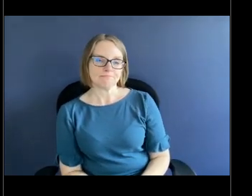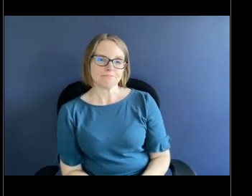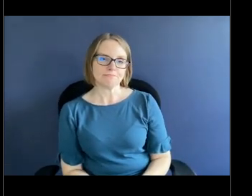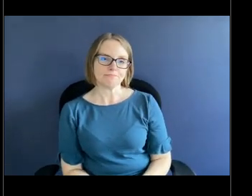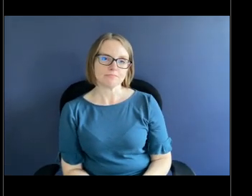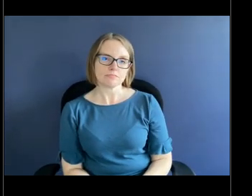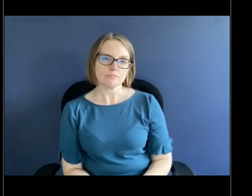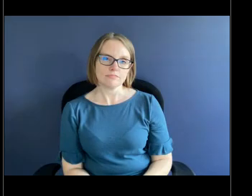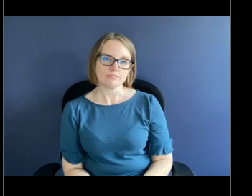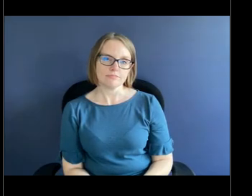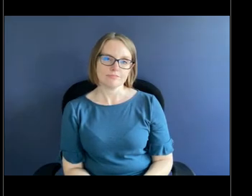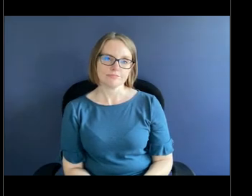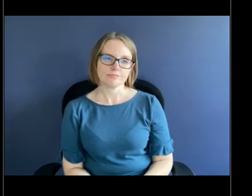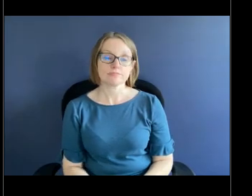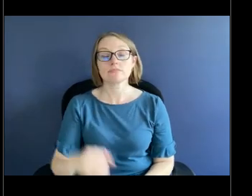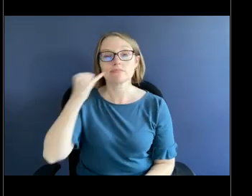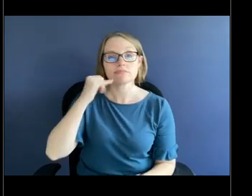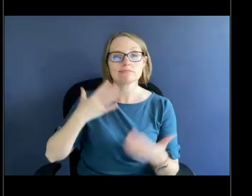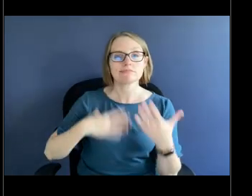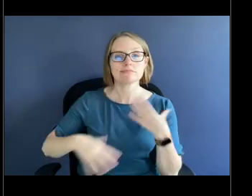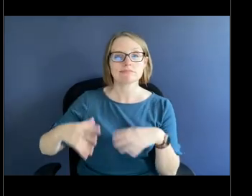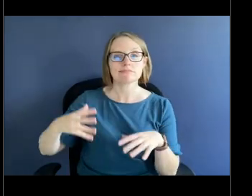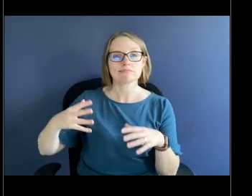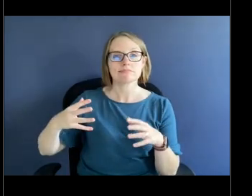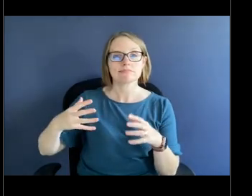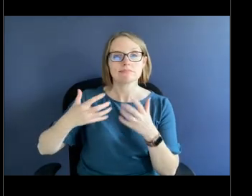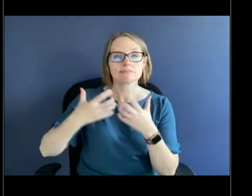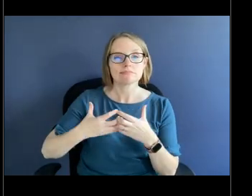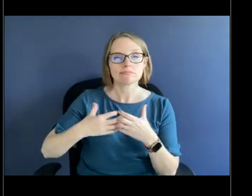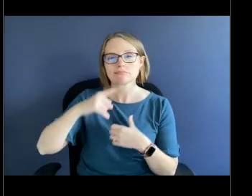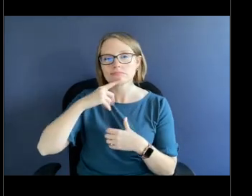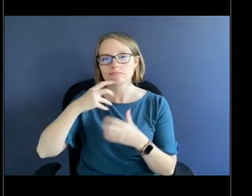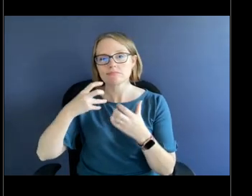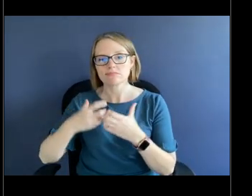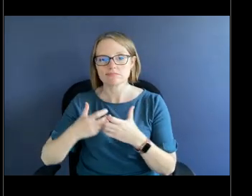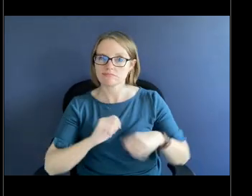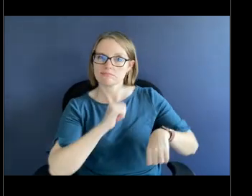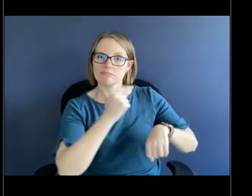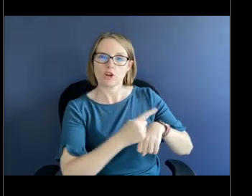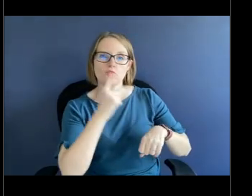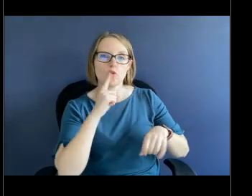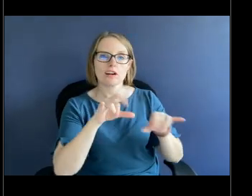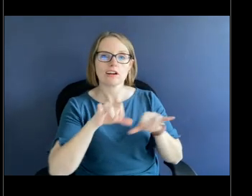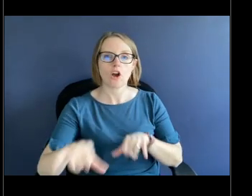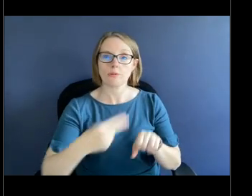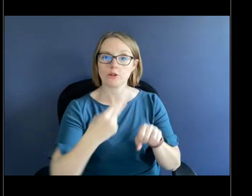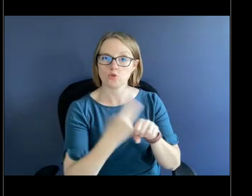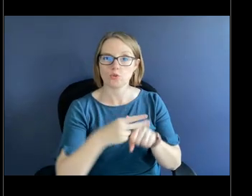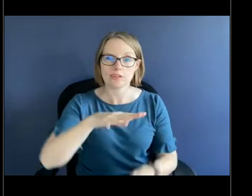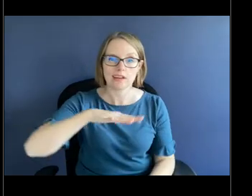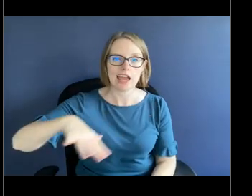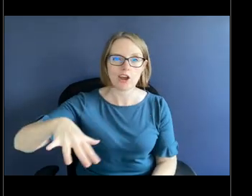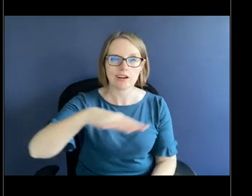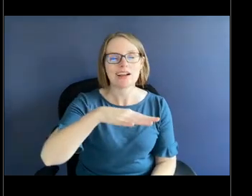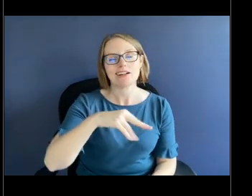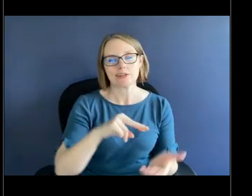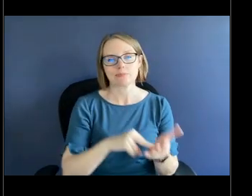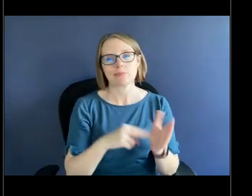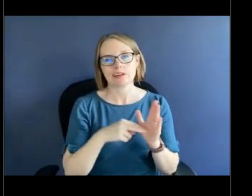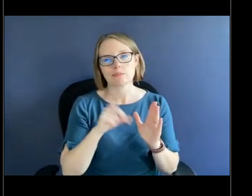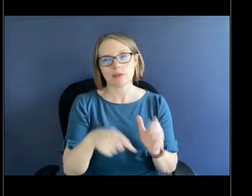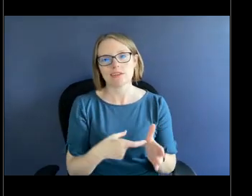When laundry equipment is located in a common use area, it must conform to the requirements